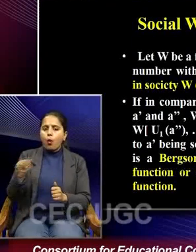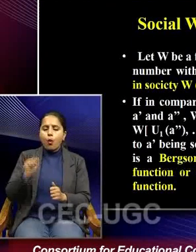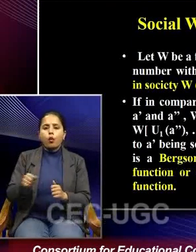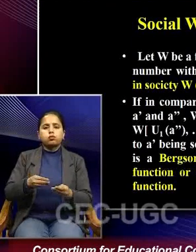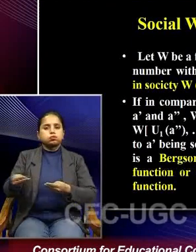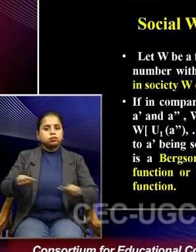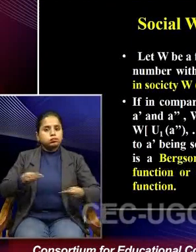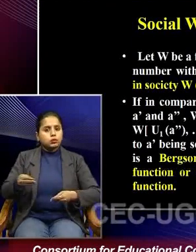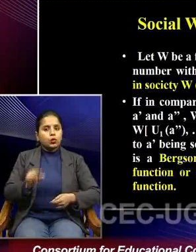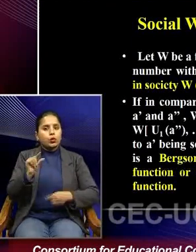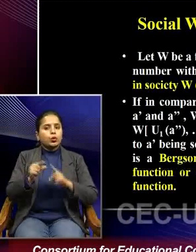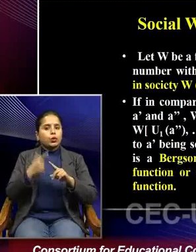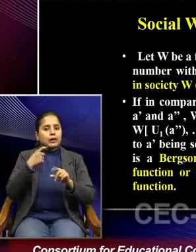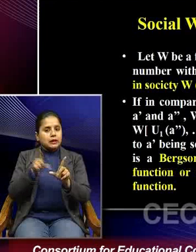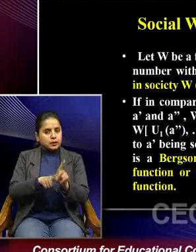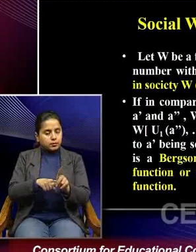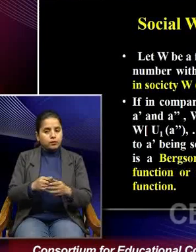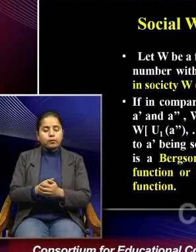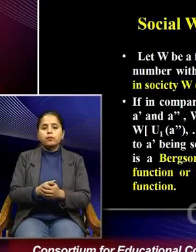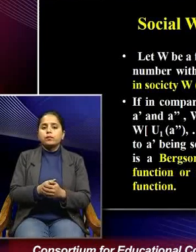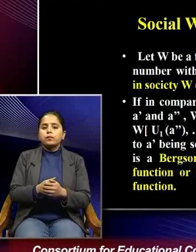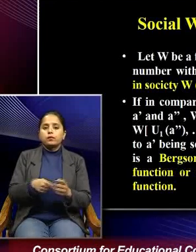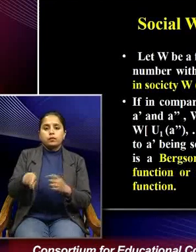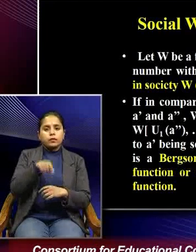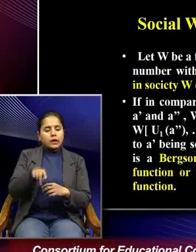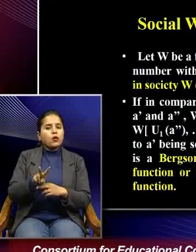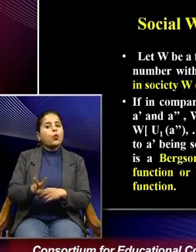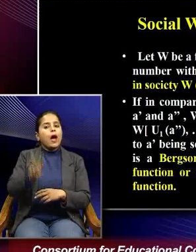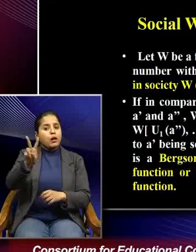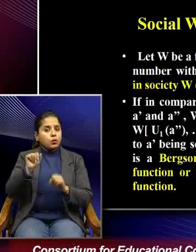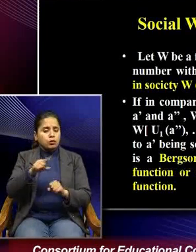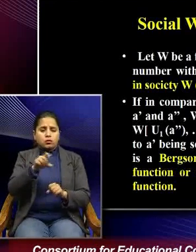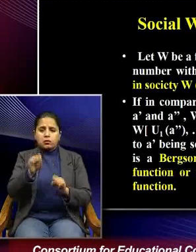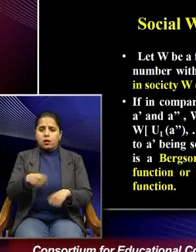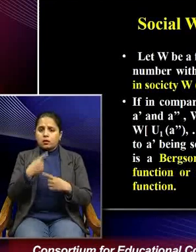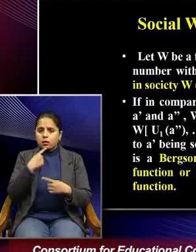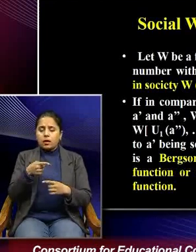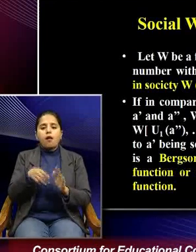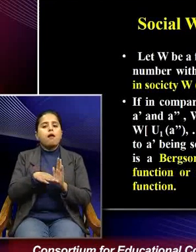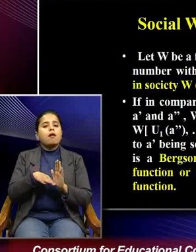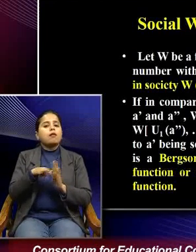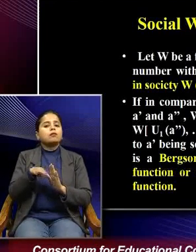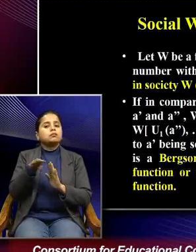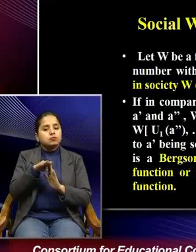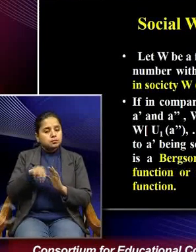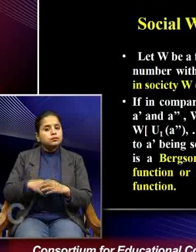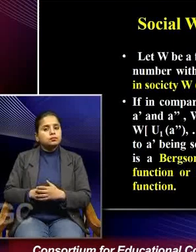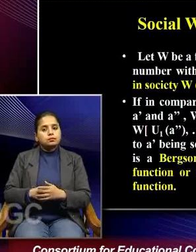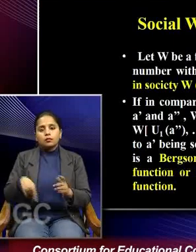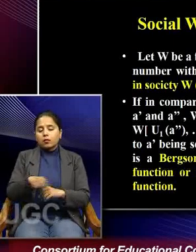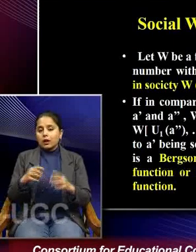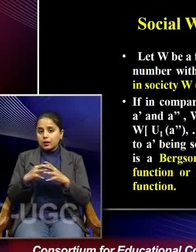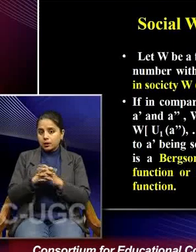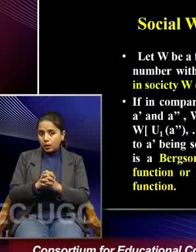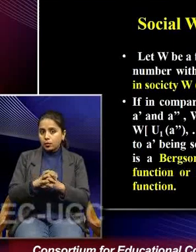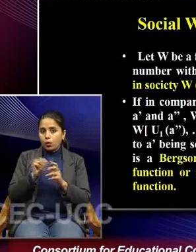of utilities. So it's a value, or you can say a level, that W